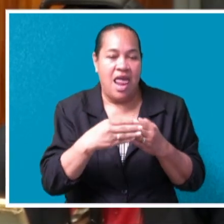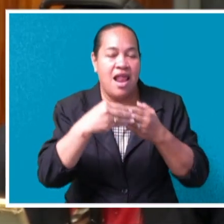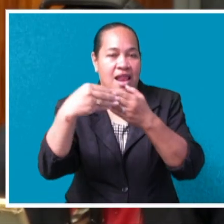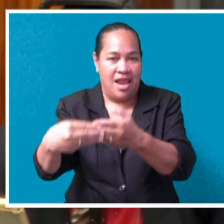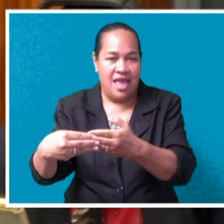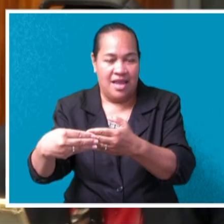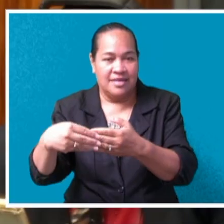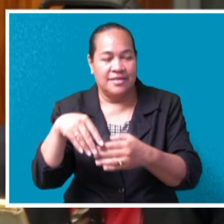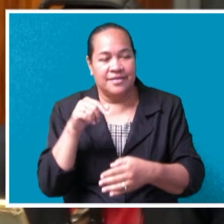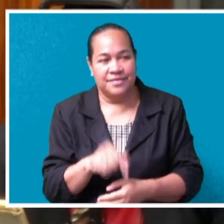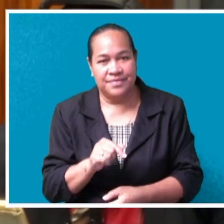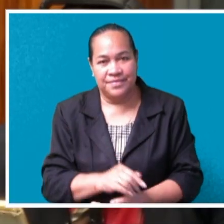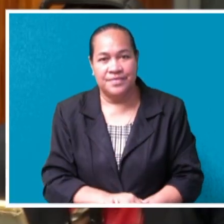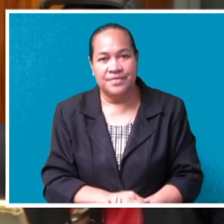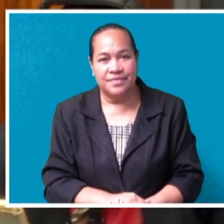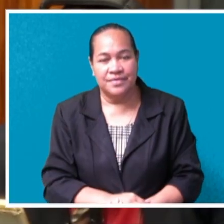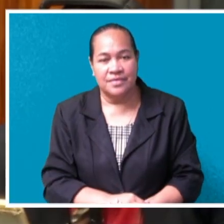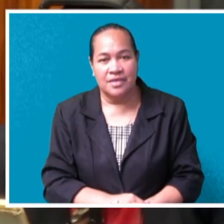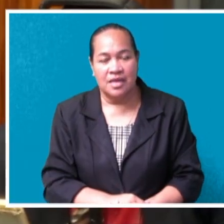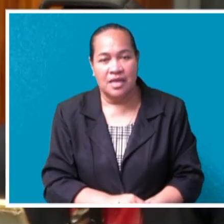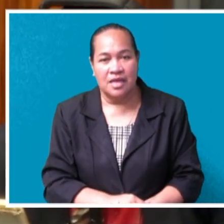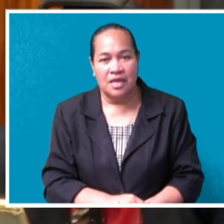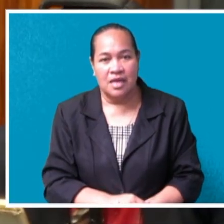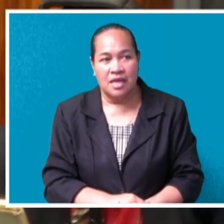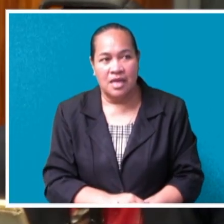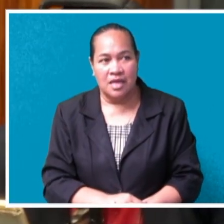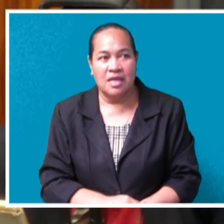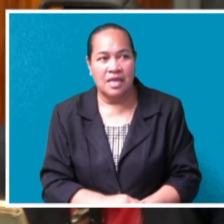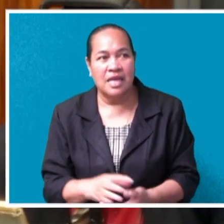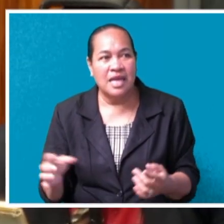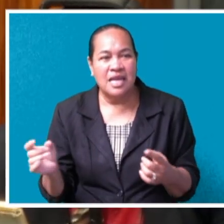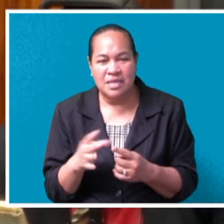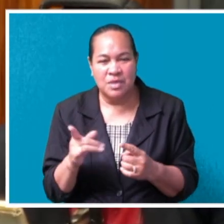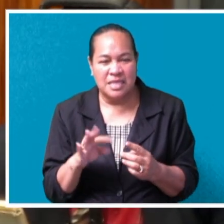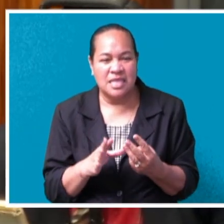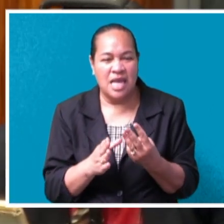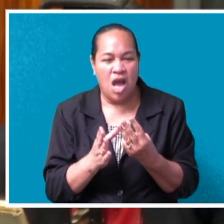regard, through the constitute of the coalition government itself,